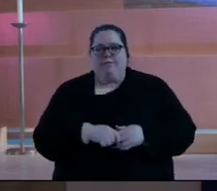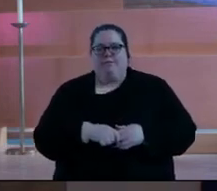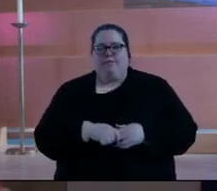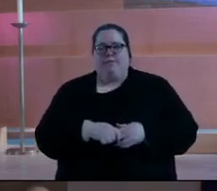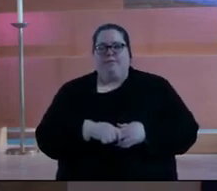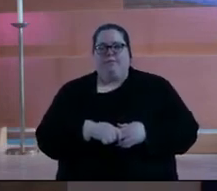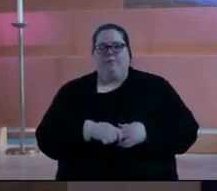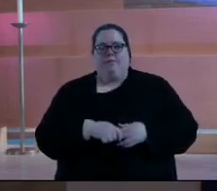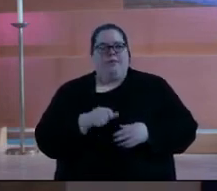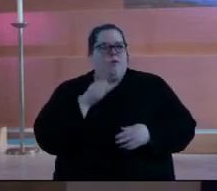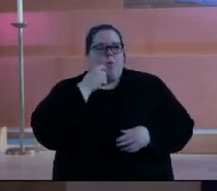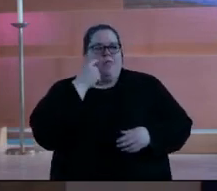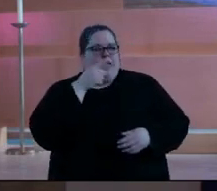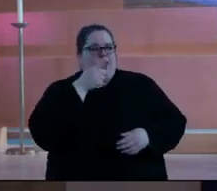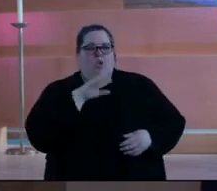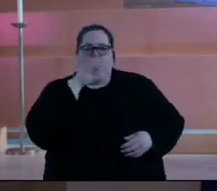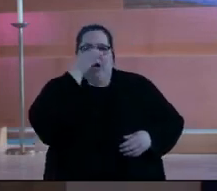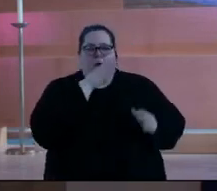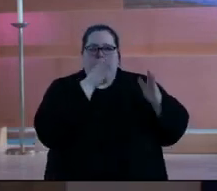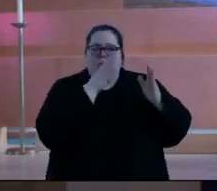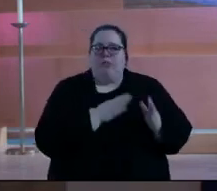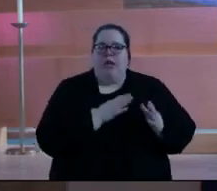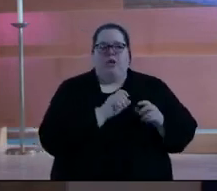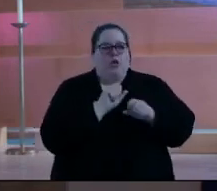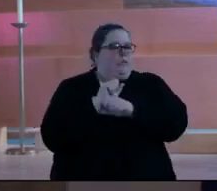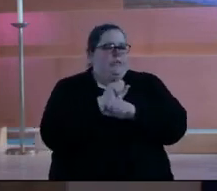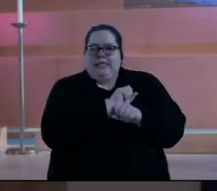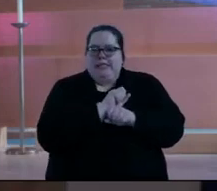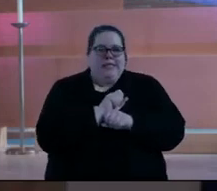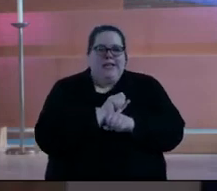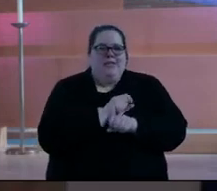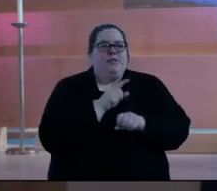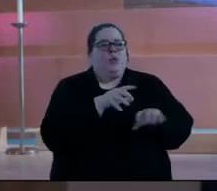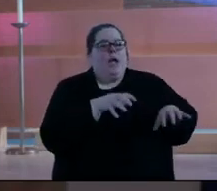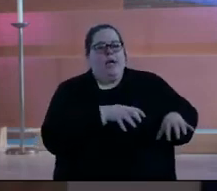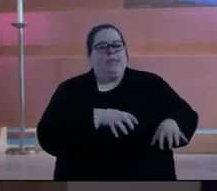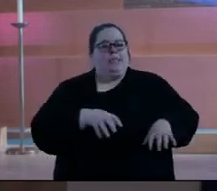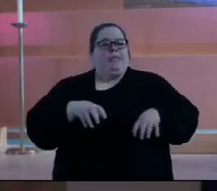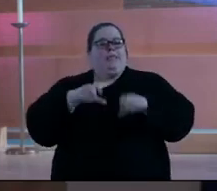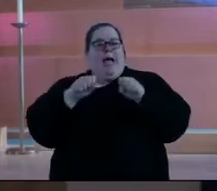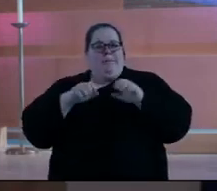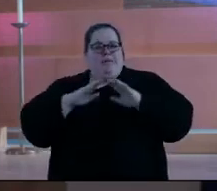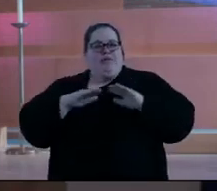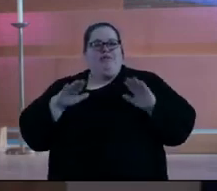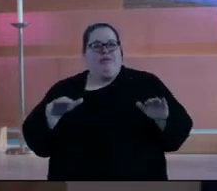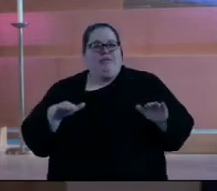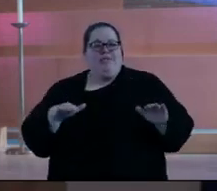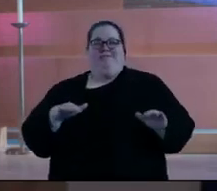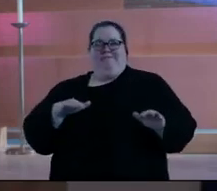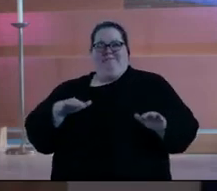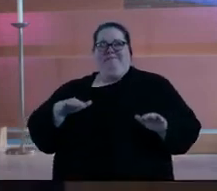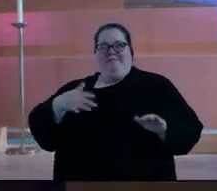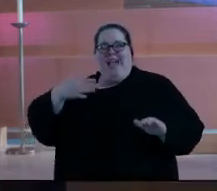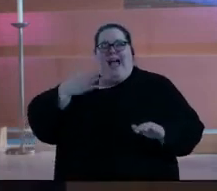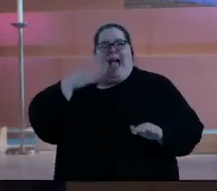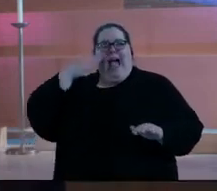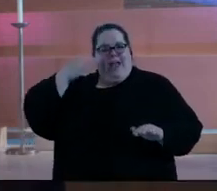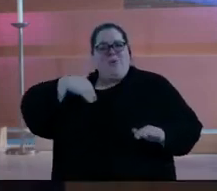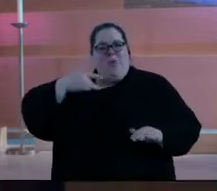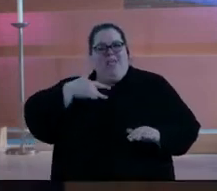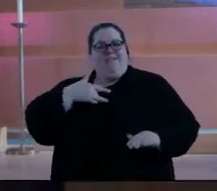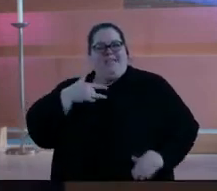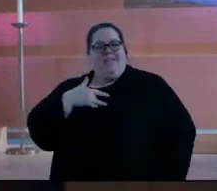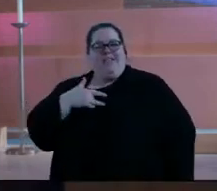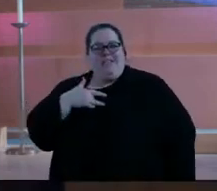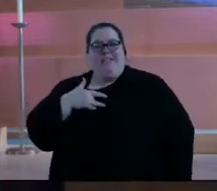No longer consider you outsiders or slaves, but adopted children. You know, God, I know what that feels like.